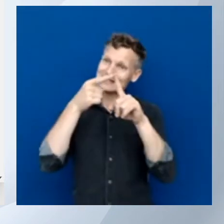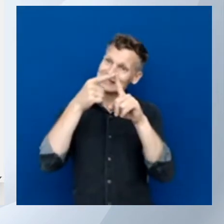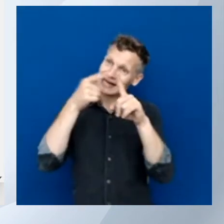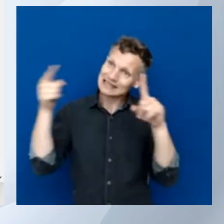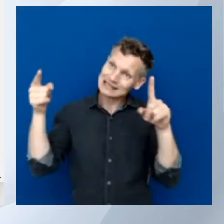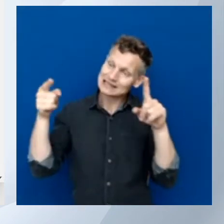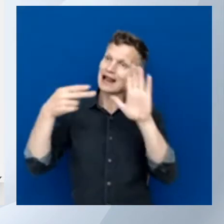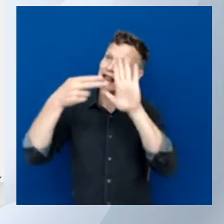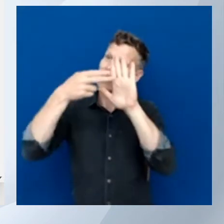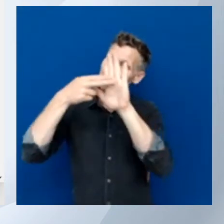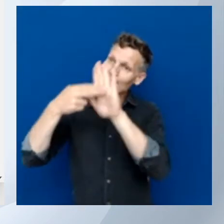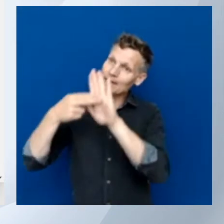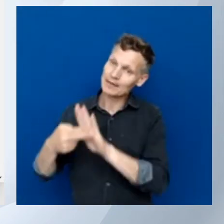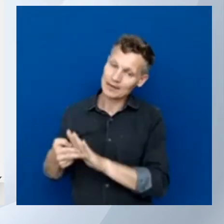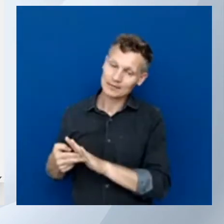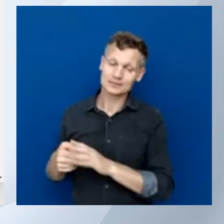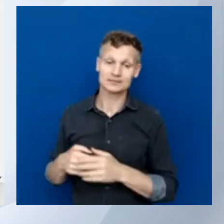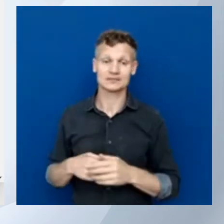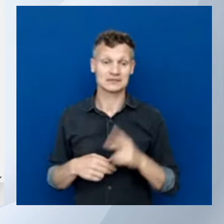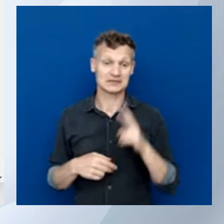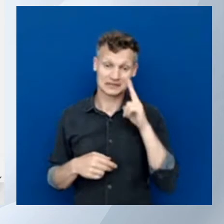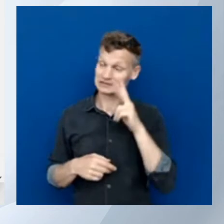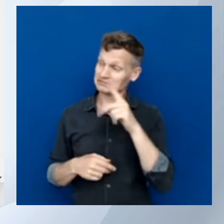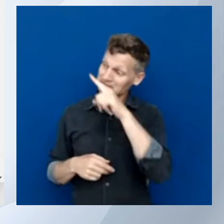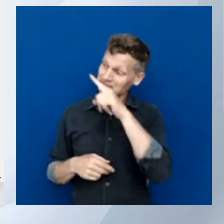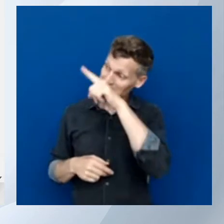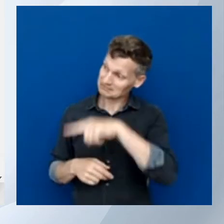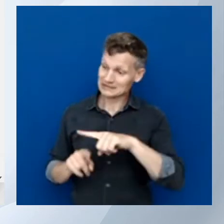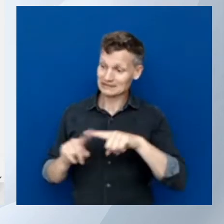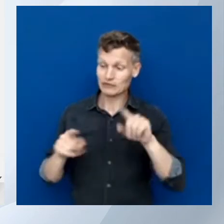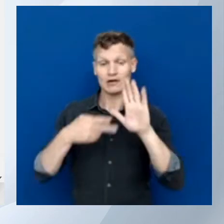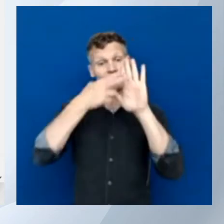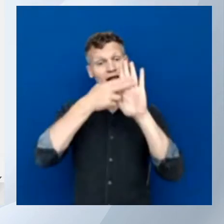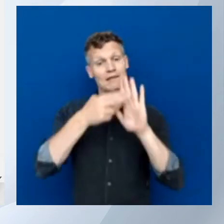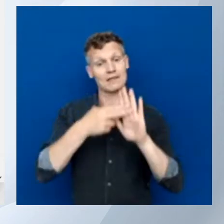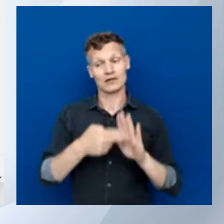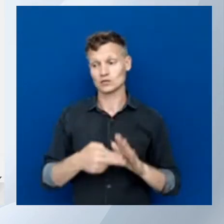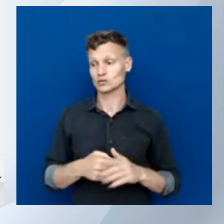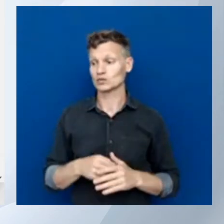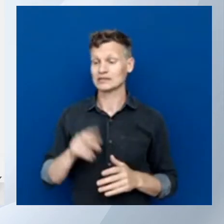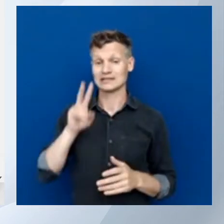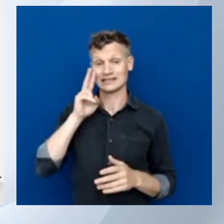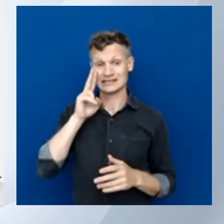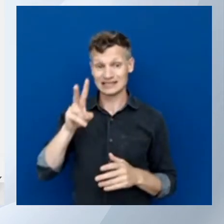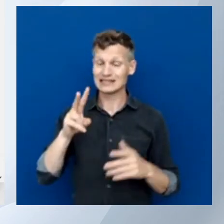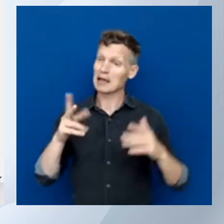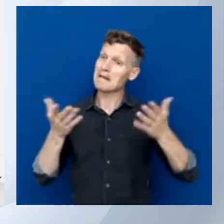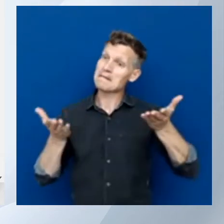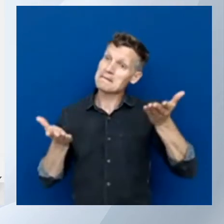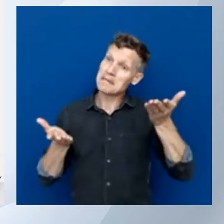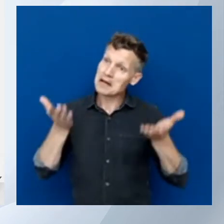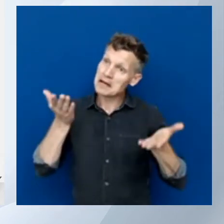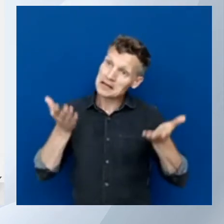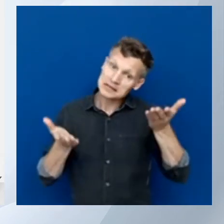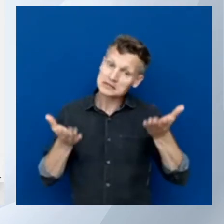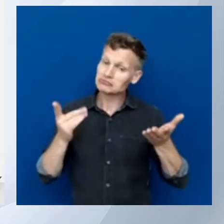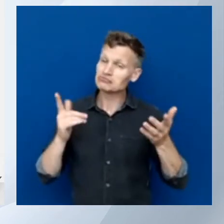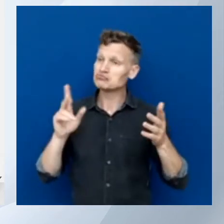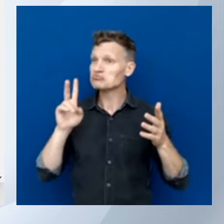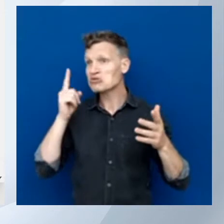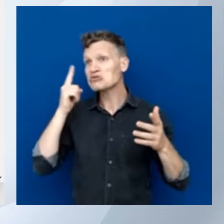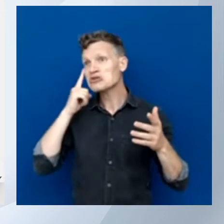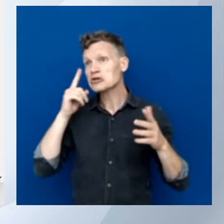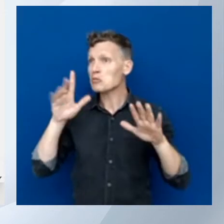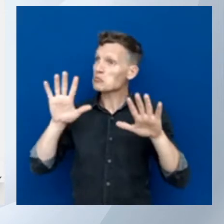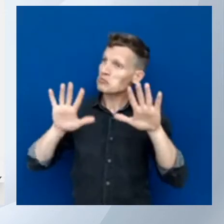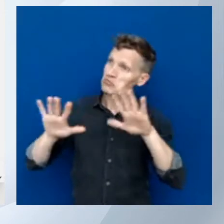And again, we can take a look at the labels here, and we see that it is kind of balanced. So we could expect quite